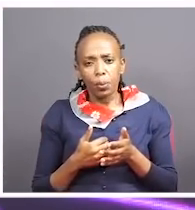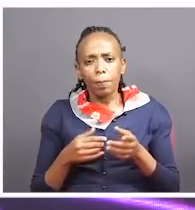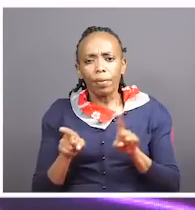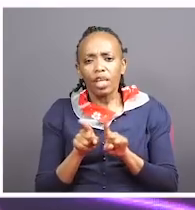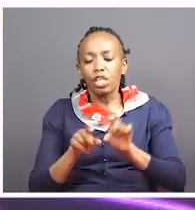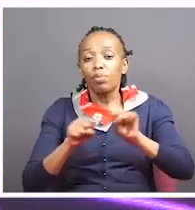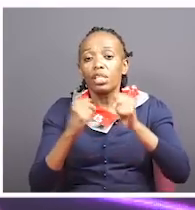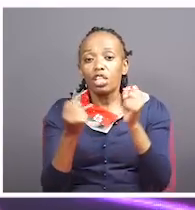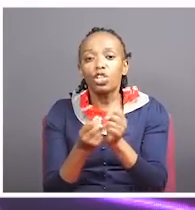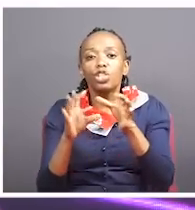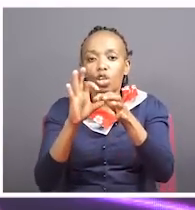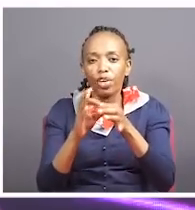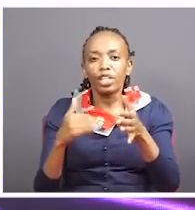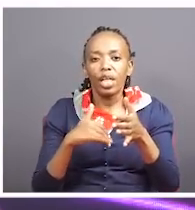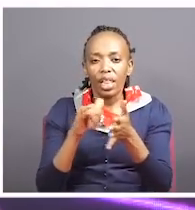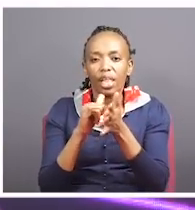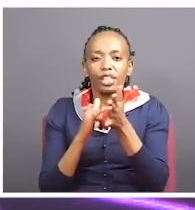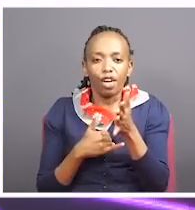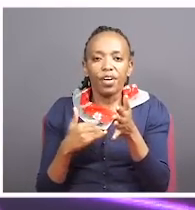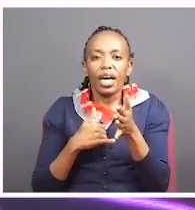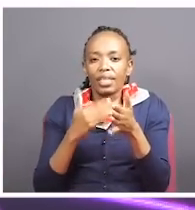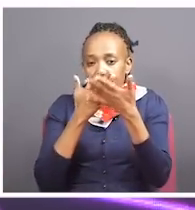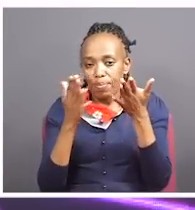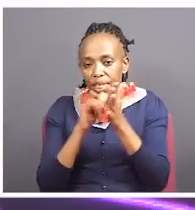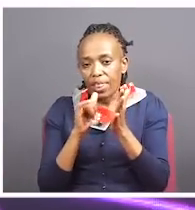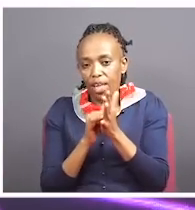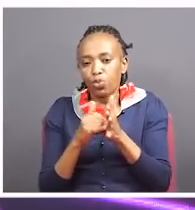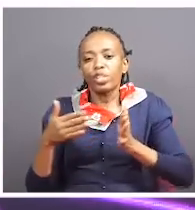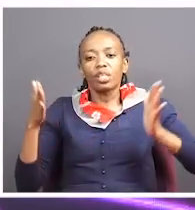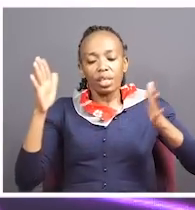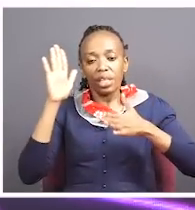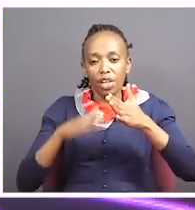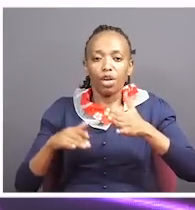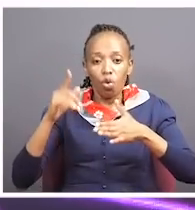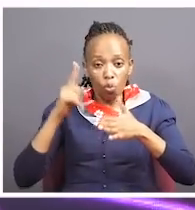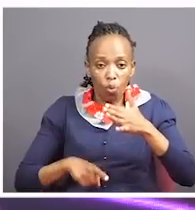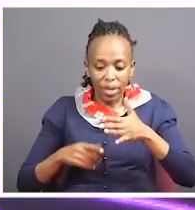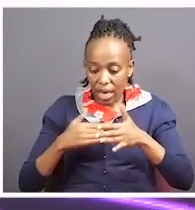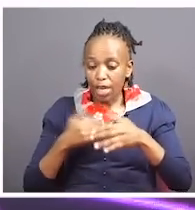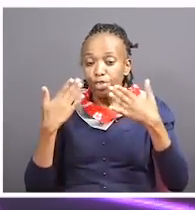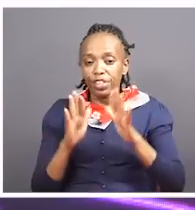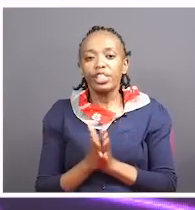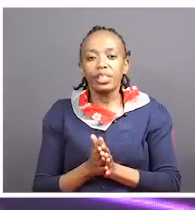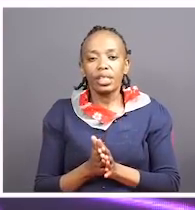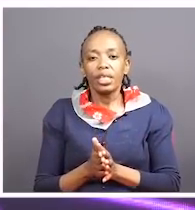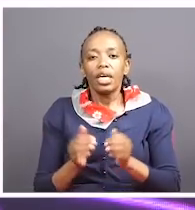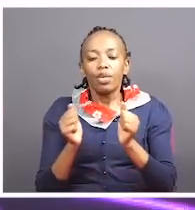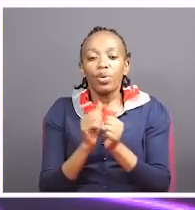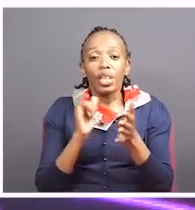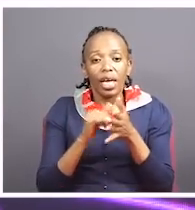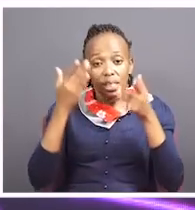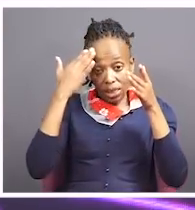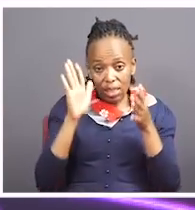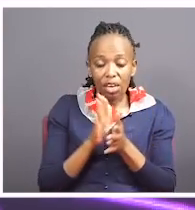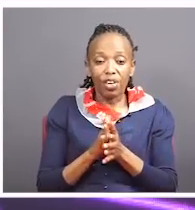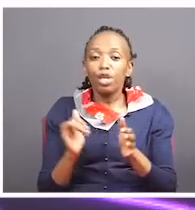the social connections that he had. There was something that was greater than what he already had. And with